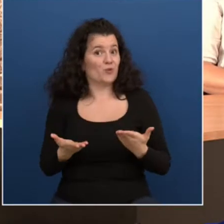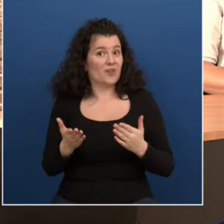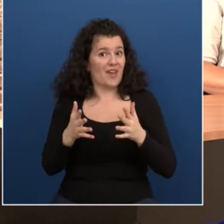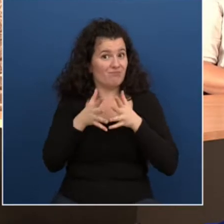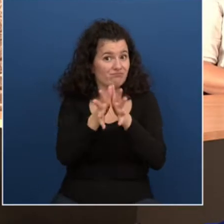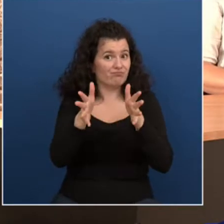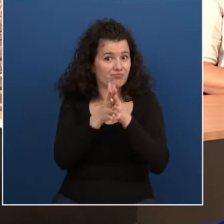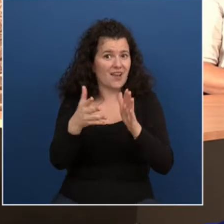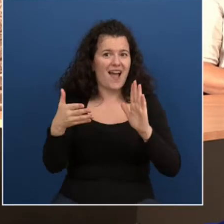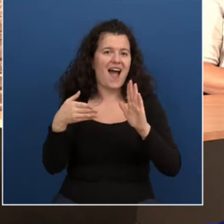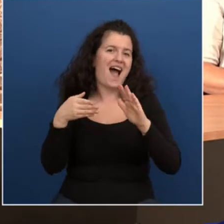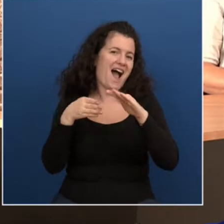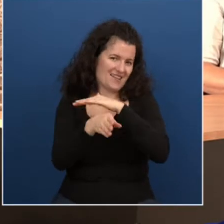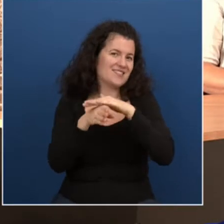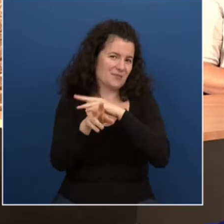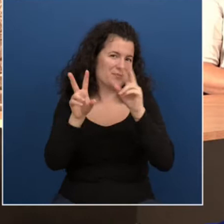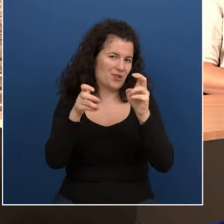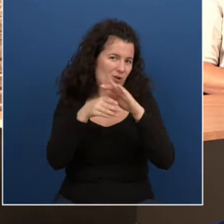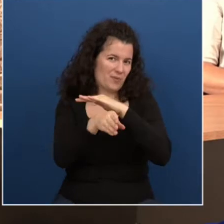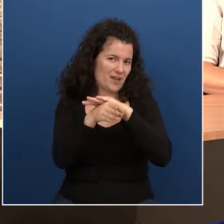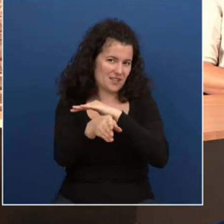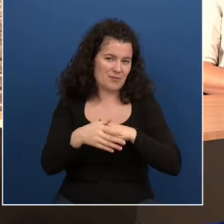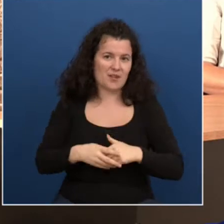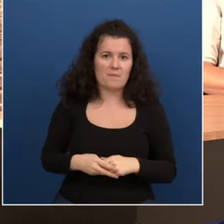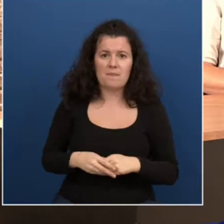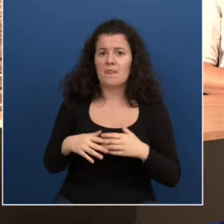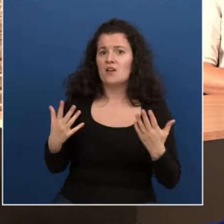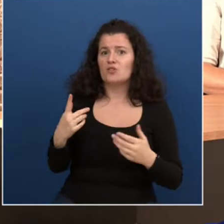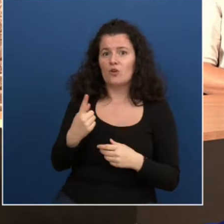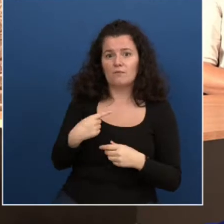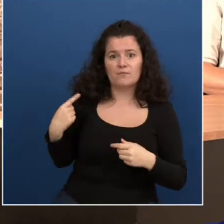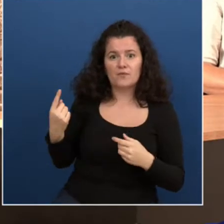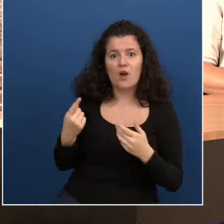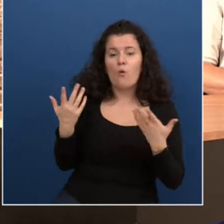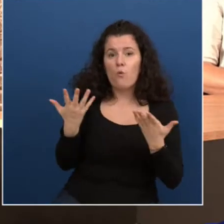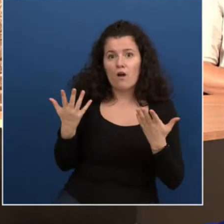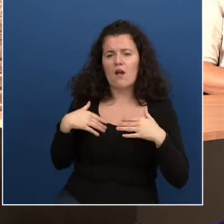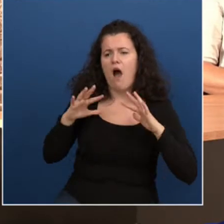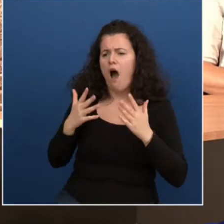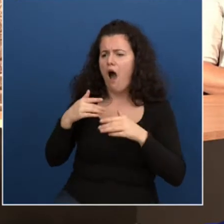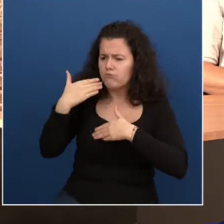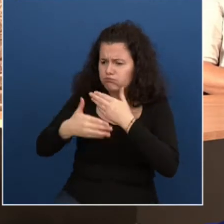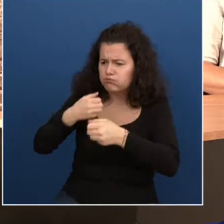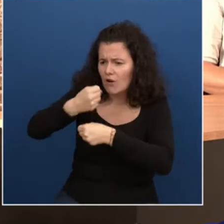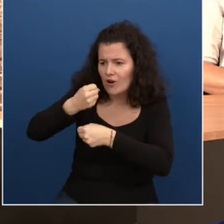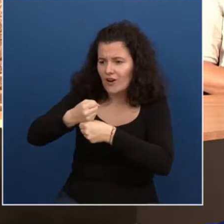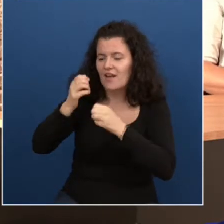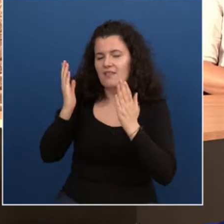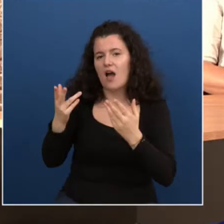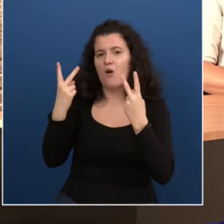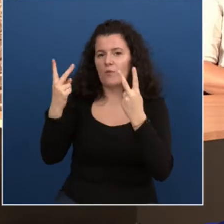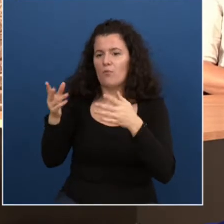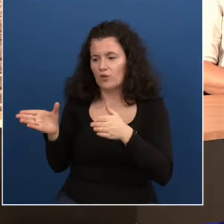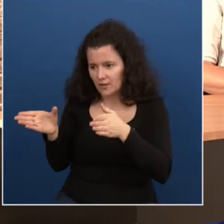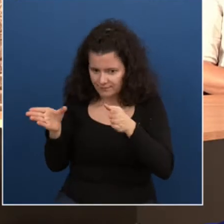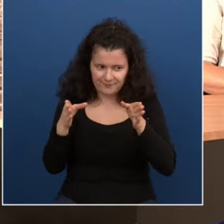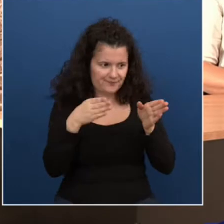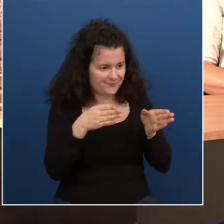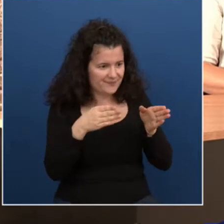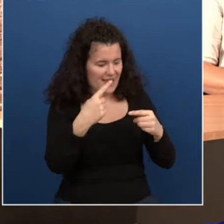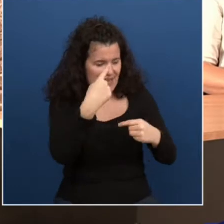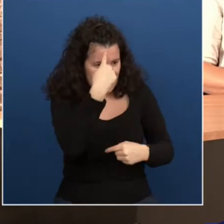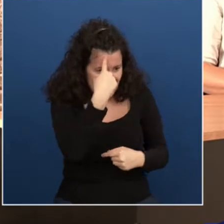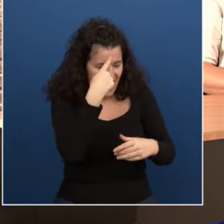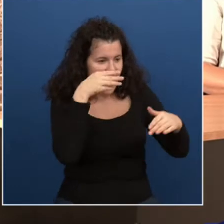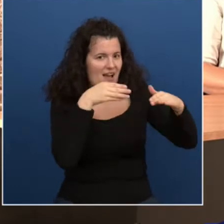team continues to evangelize is the importance of shifting left and including accessibility early in the design process. And so I'm